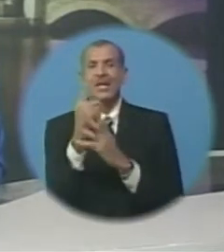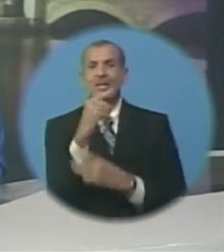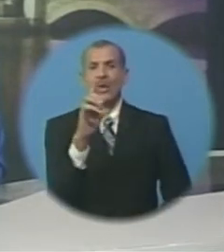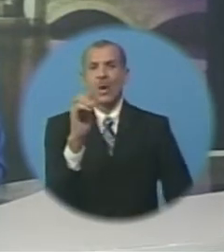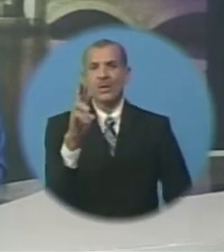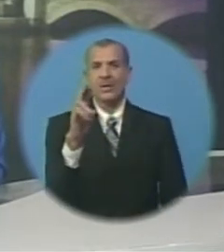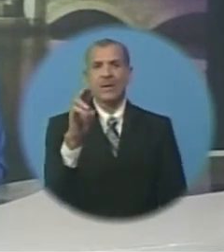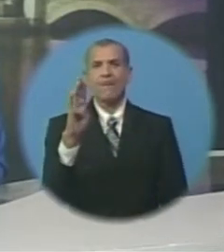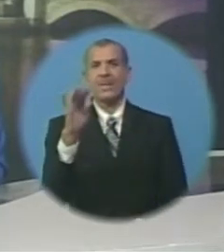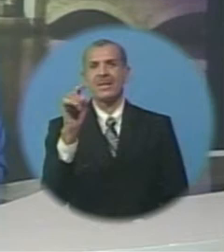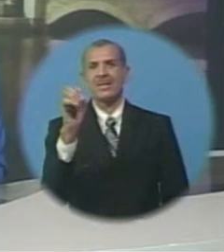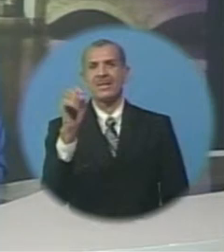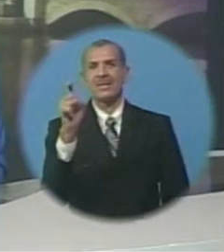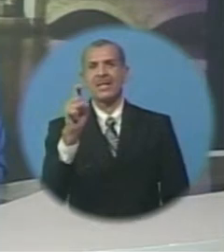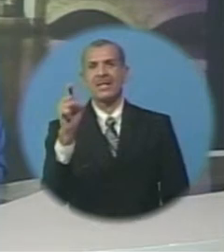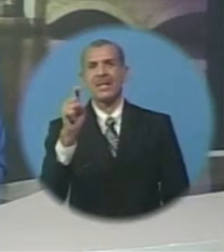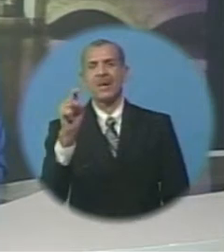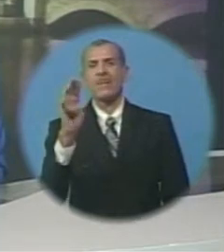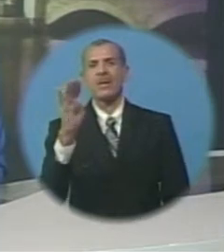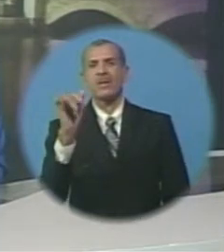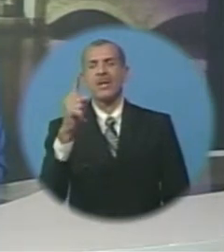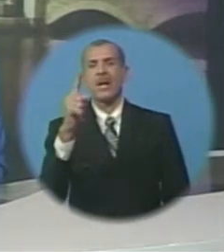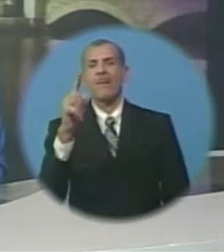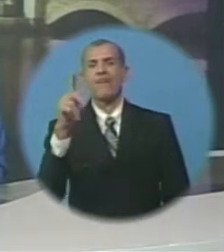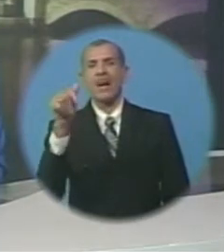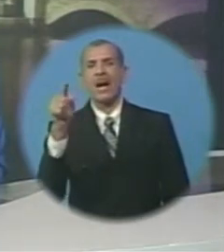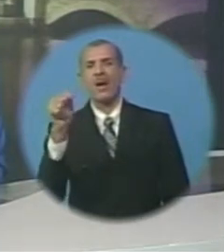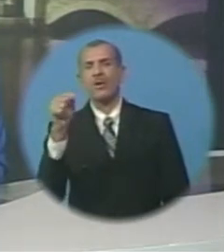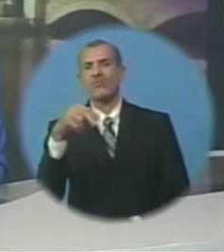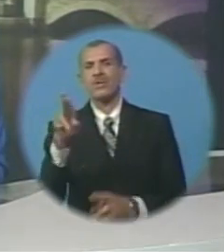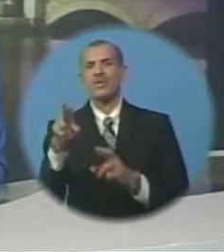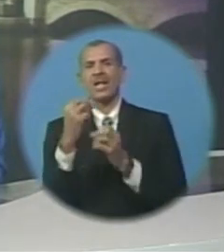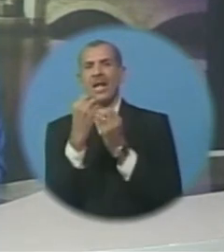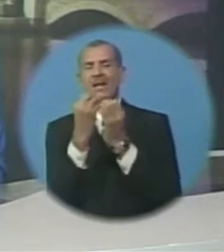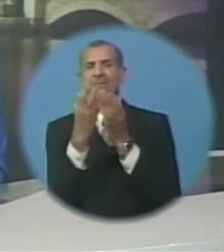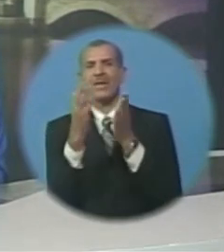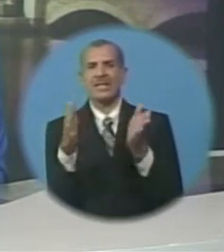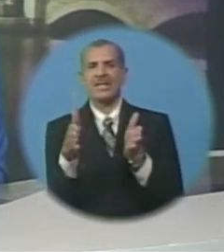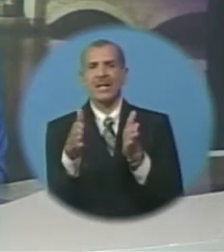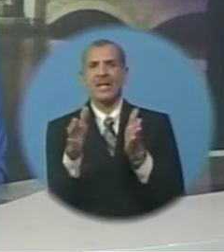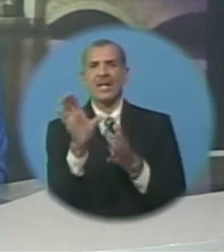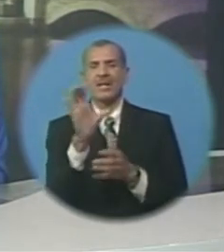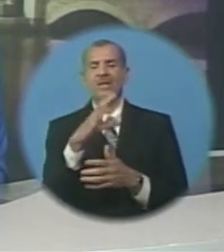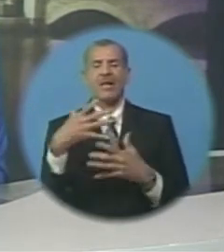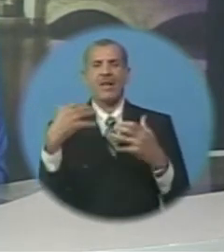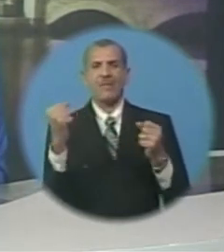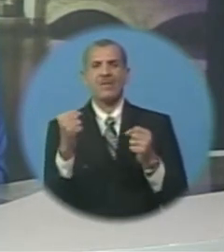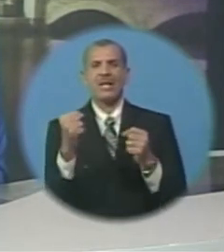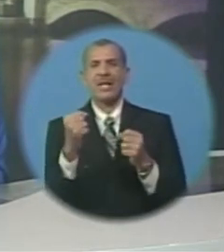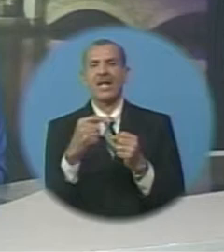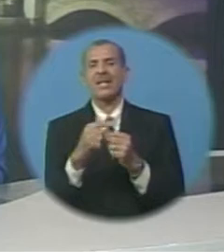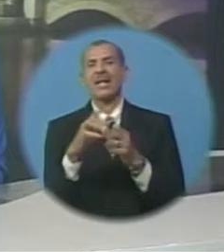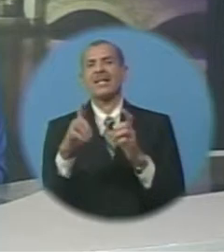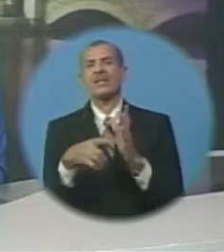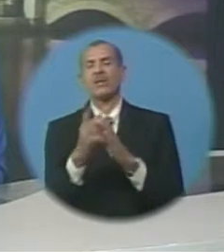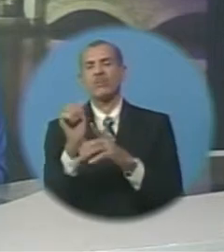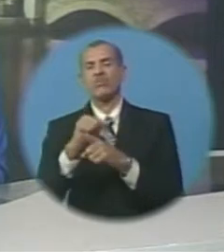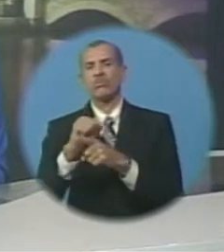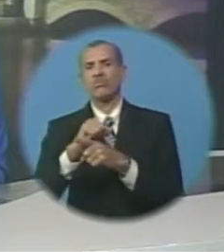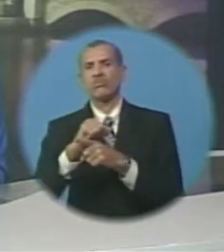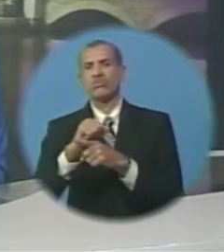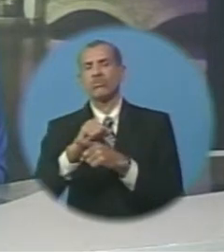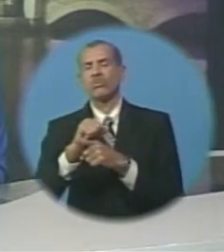Dr. Betsy Bertrand, PAHO's Regional Advisor on Child Health. She was speaking at the opening of an early childhood development training